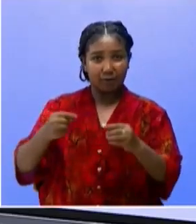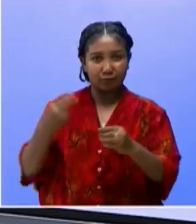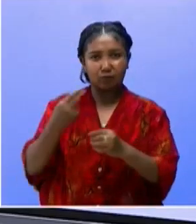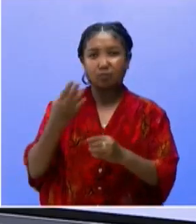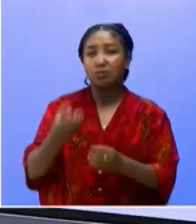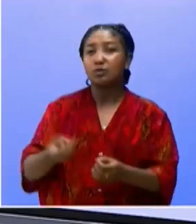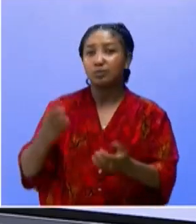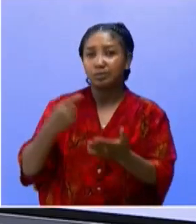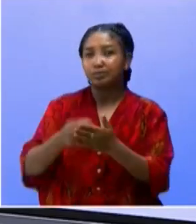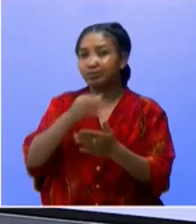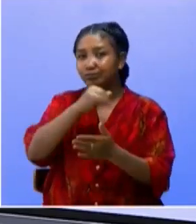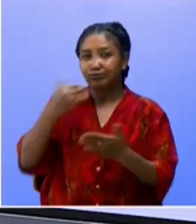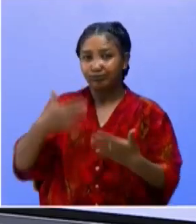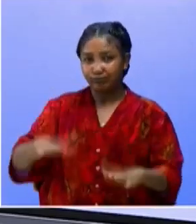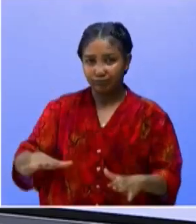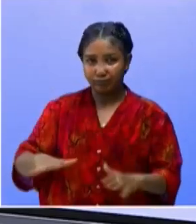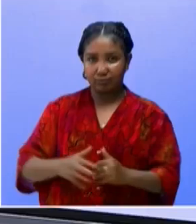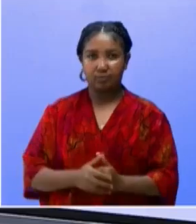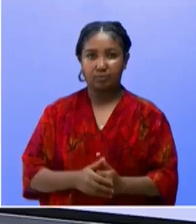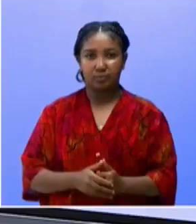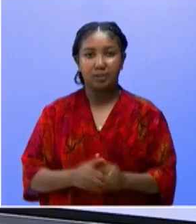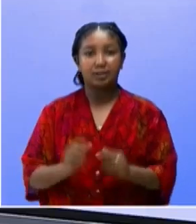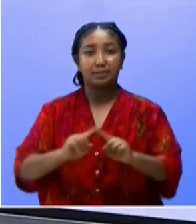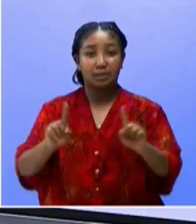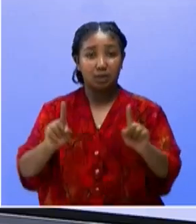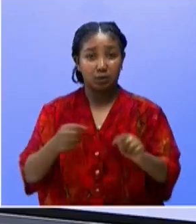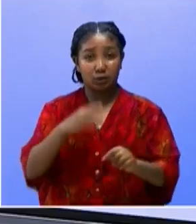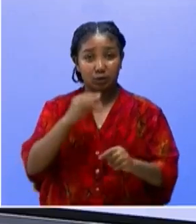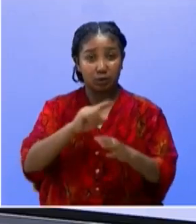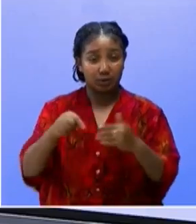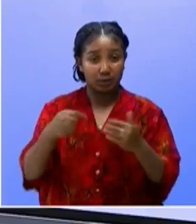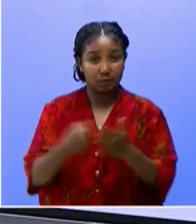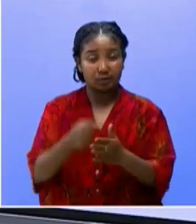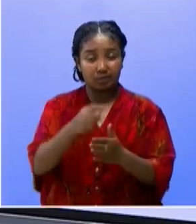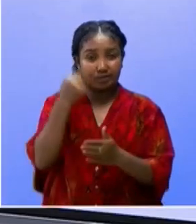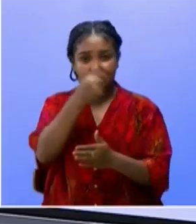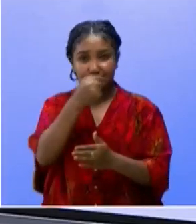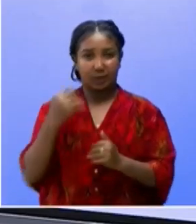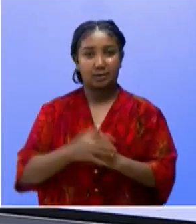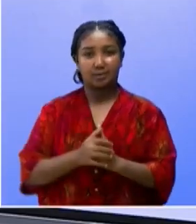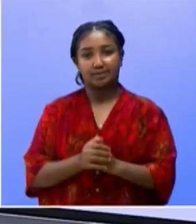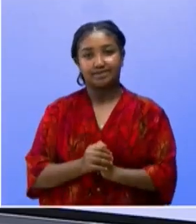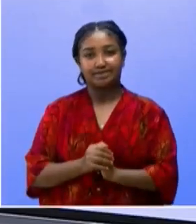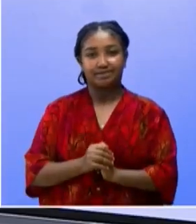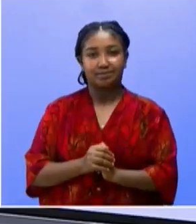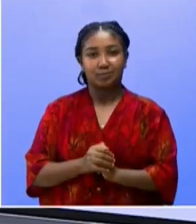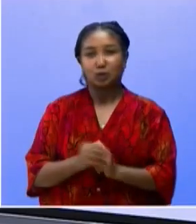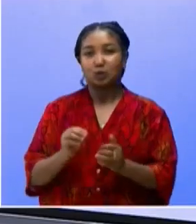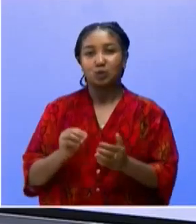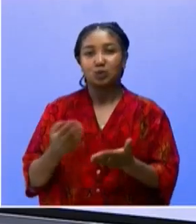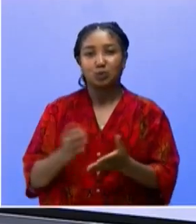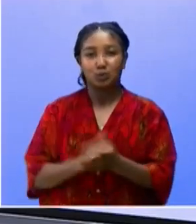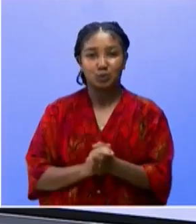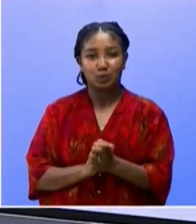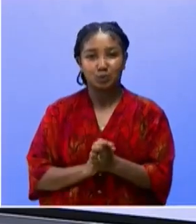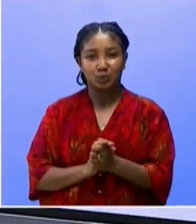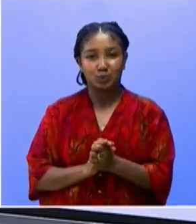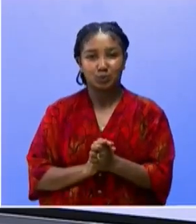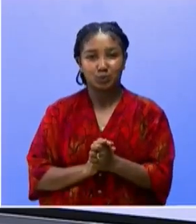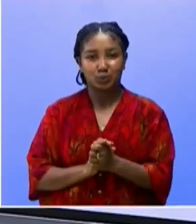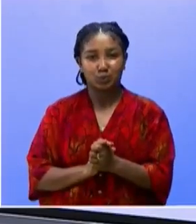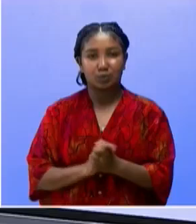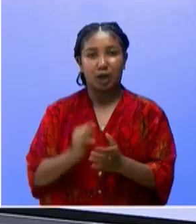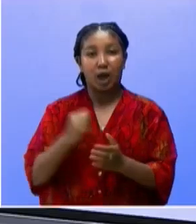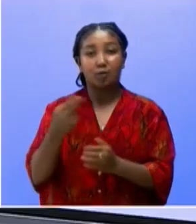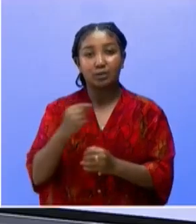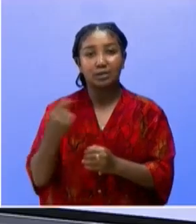most of these adjectives. Especially when I talk about her eyes, which one do I use? Yes,